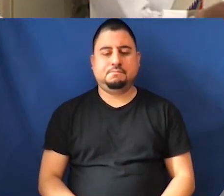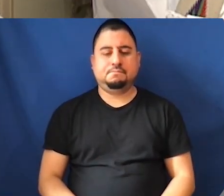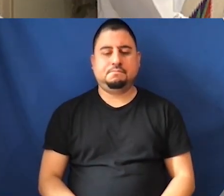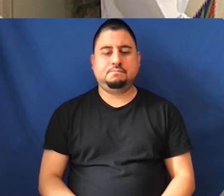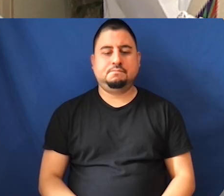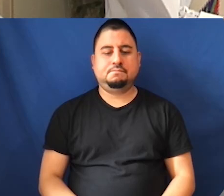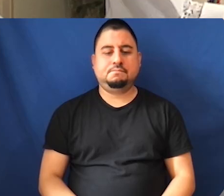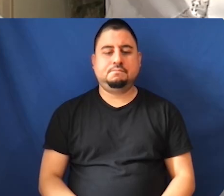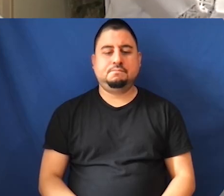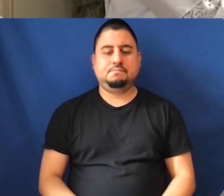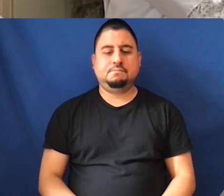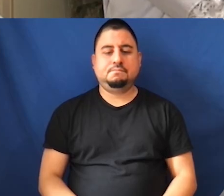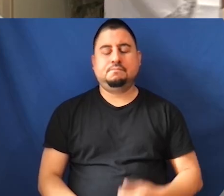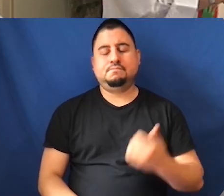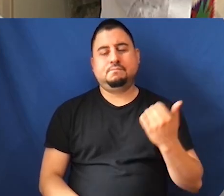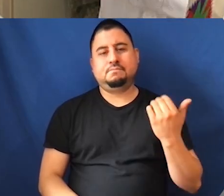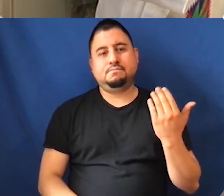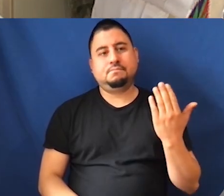salvation. He